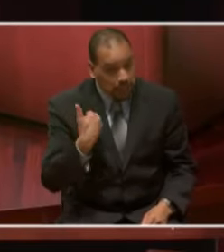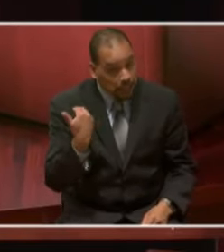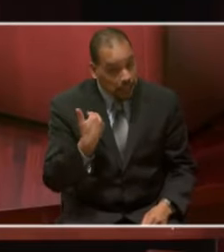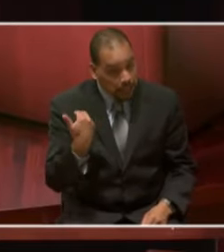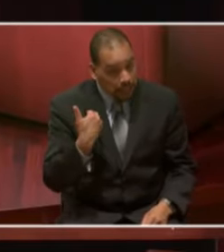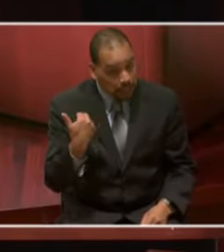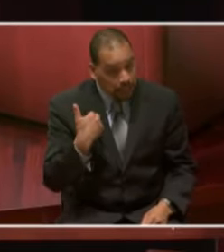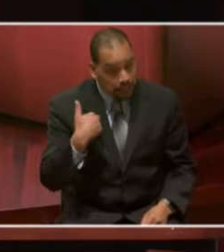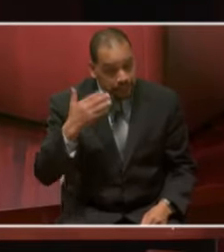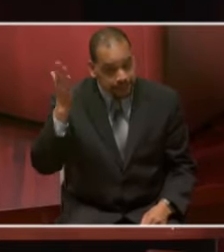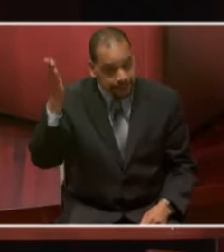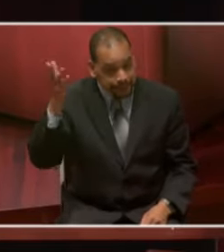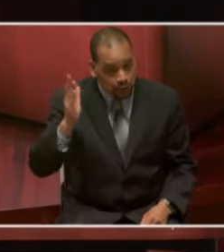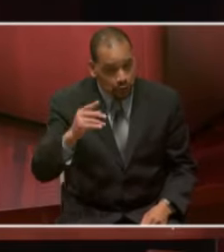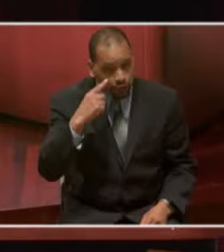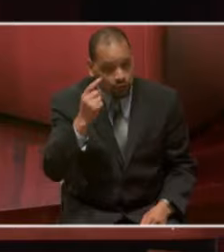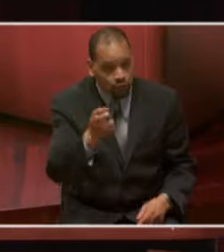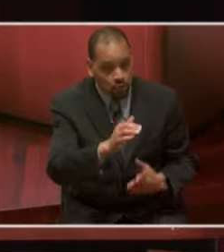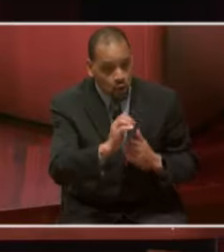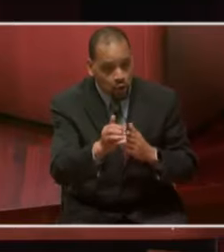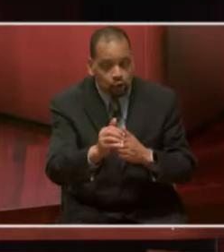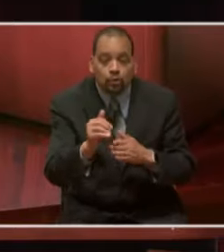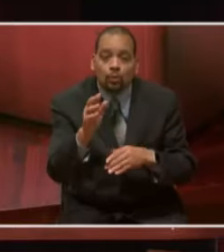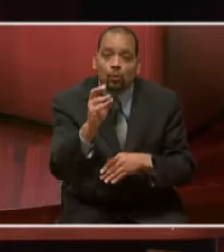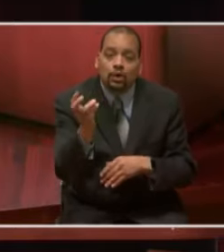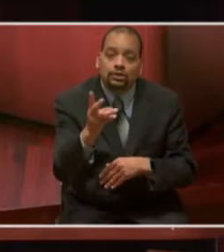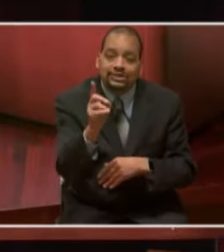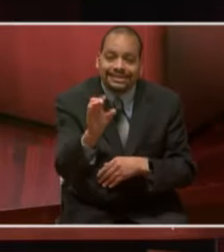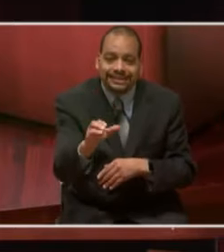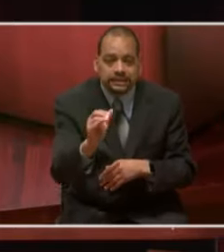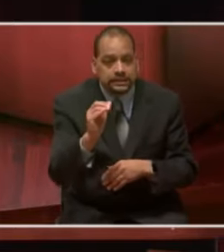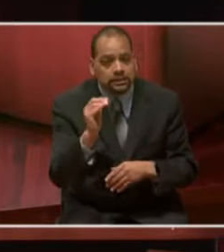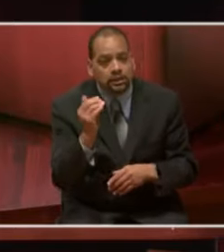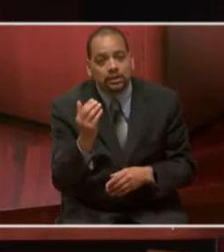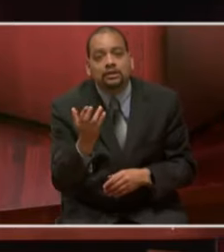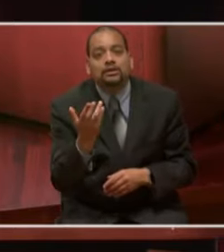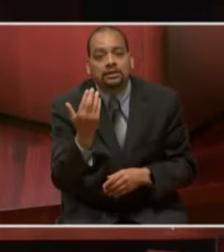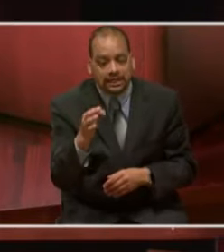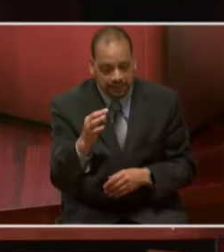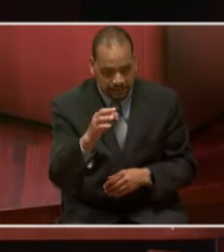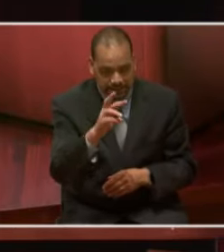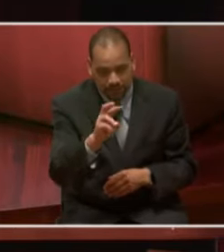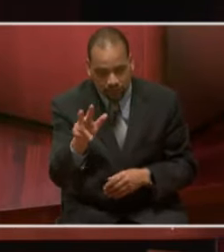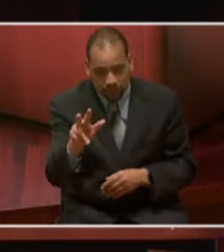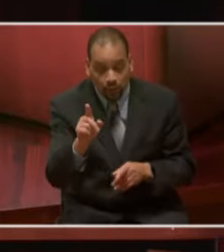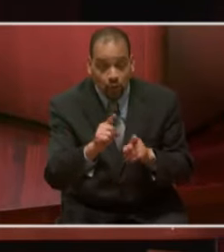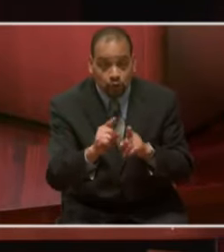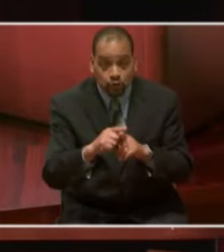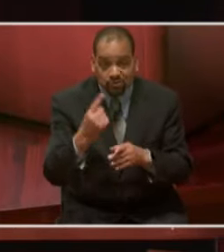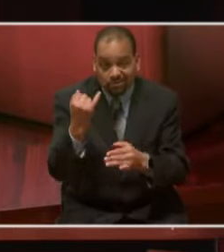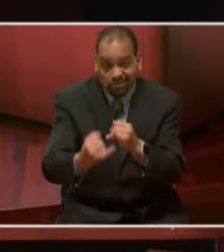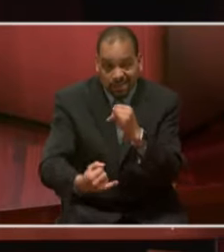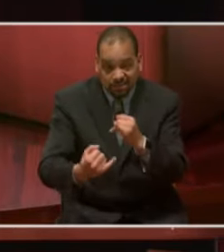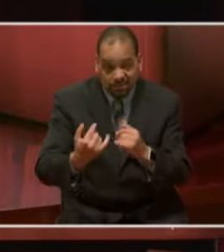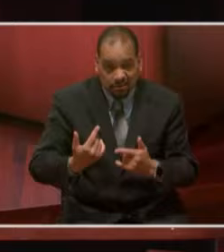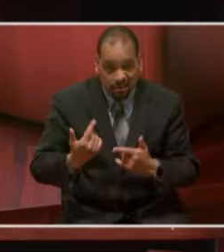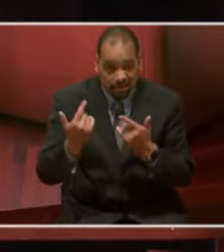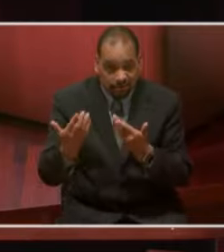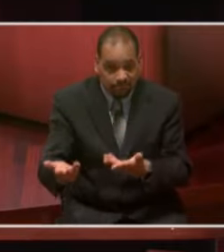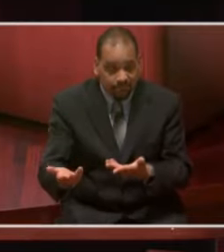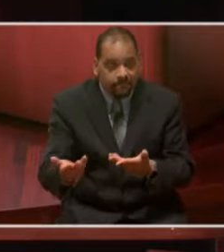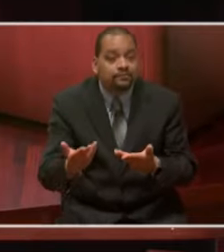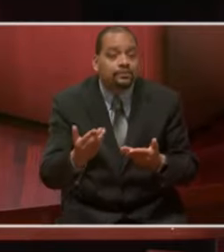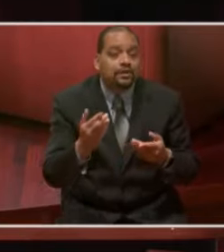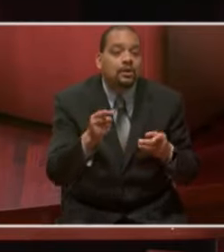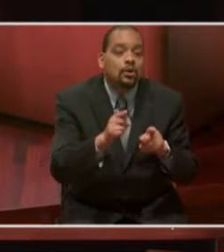all stand on the shoulders of great men and women who've gone before us. And I think no pair of